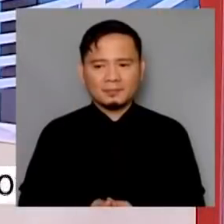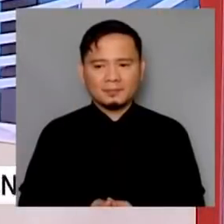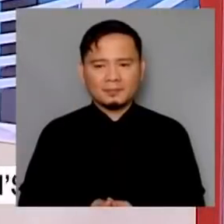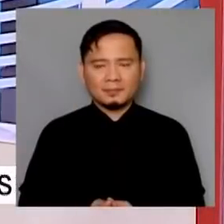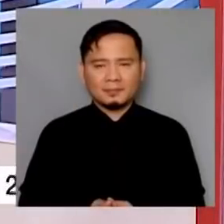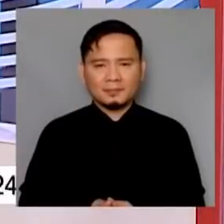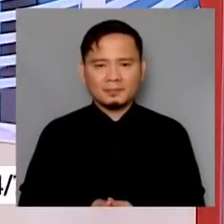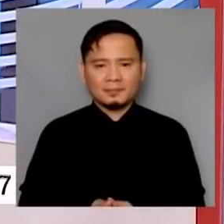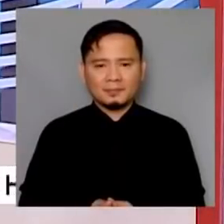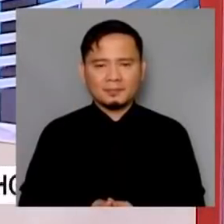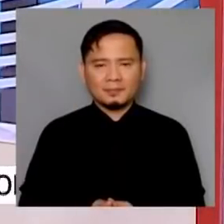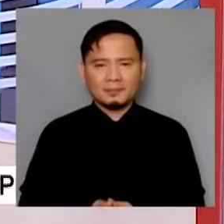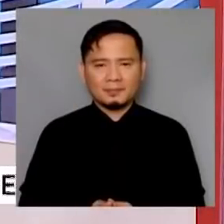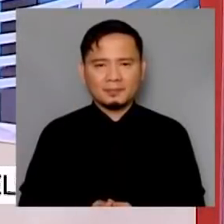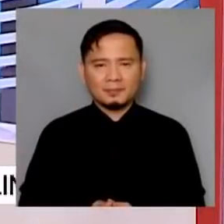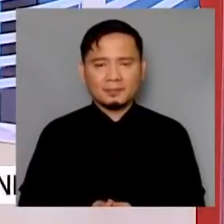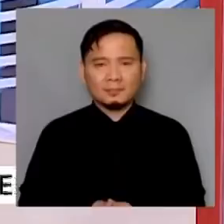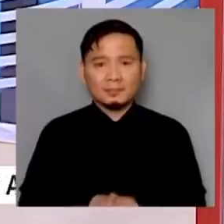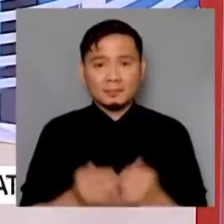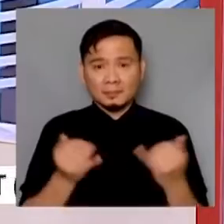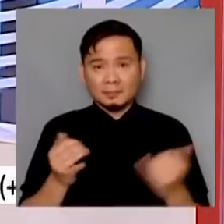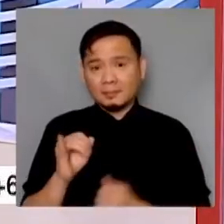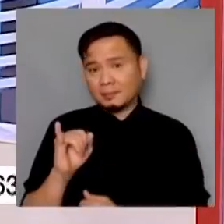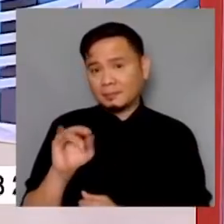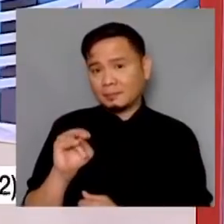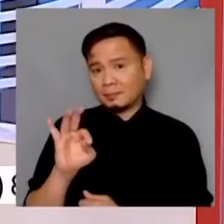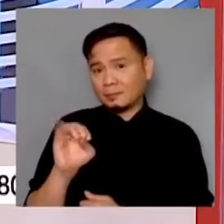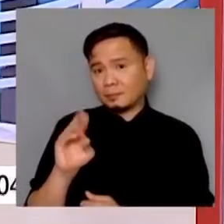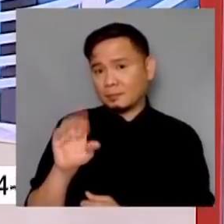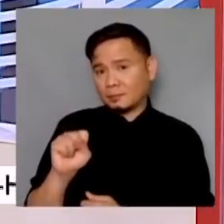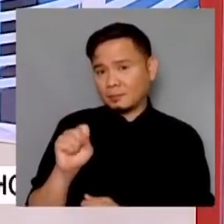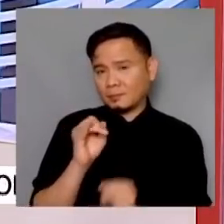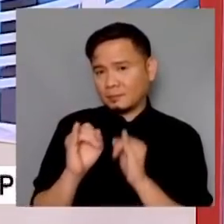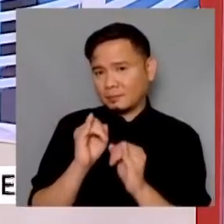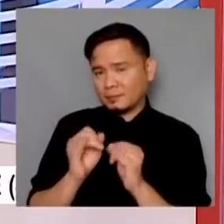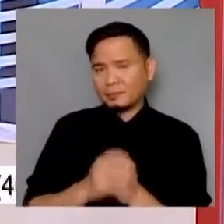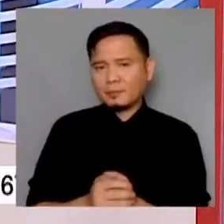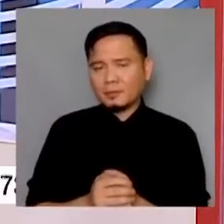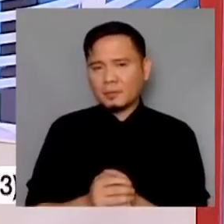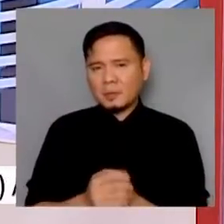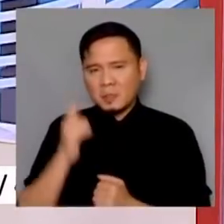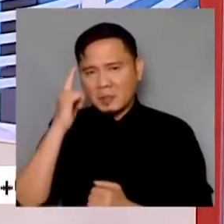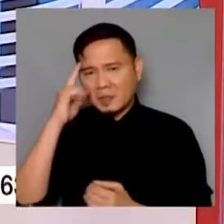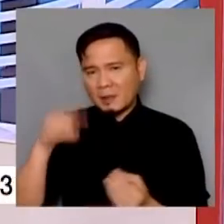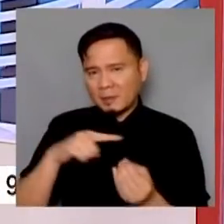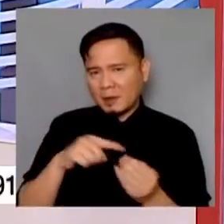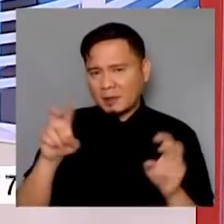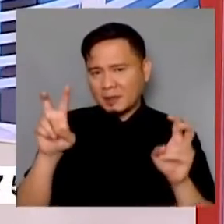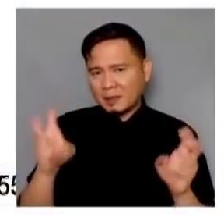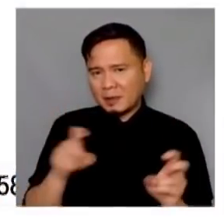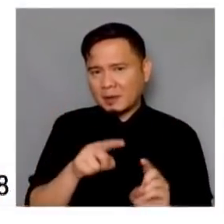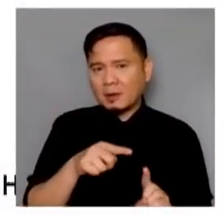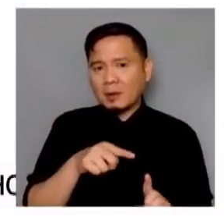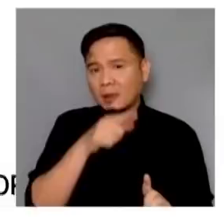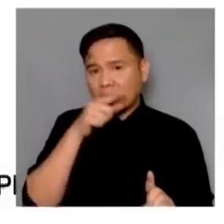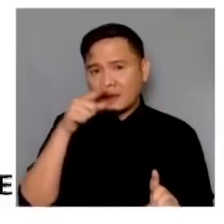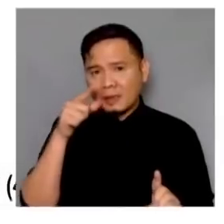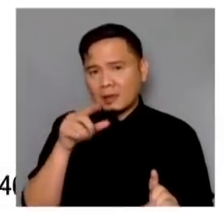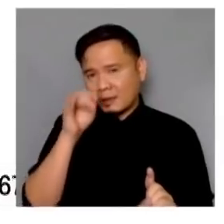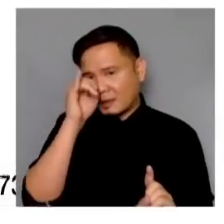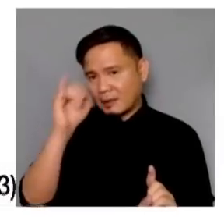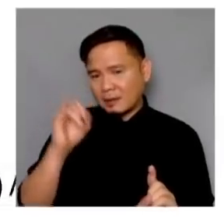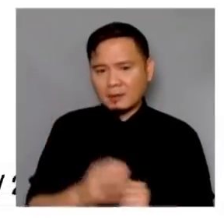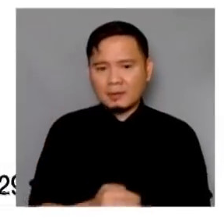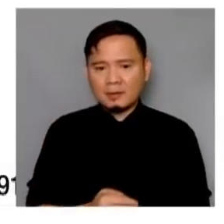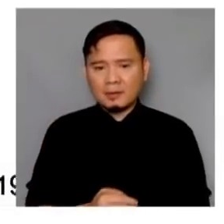right, and joining us now for In Focus for his thoughts on the Moreno-Robredo controversy, we have Senator Coco Pimentel. Senator Pimentel is, of course, the